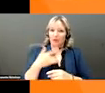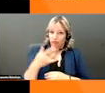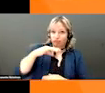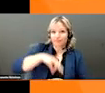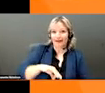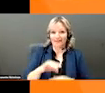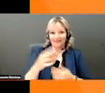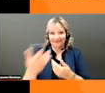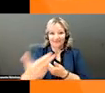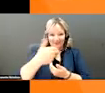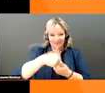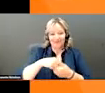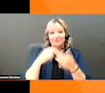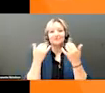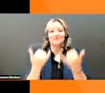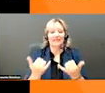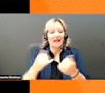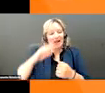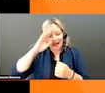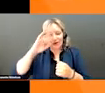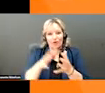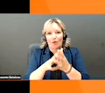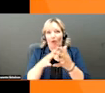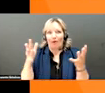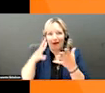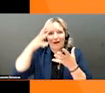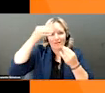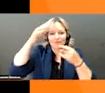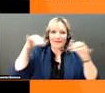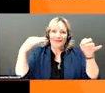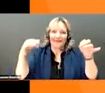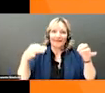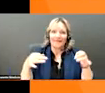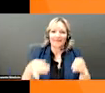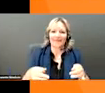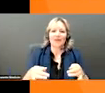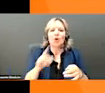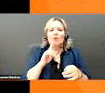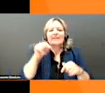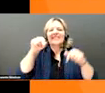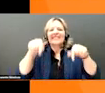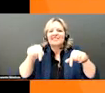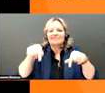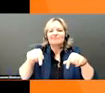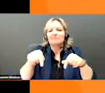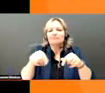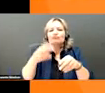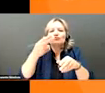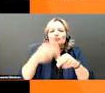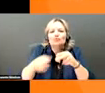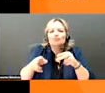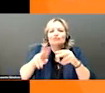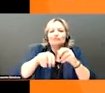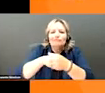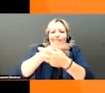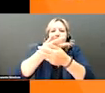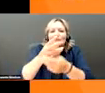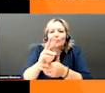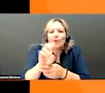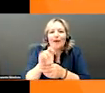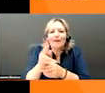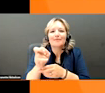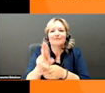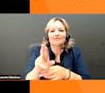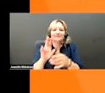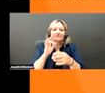lot to go through, and it is more of a beginner. So for those of you who have done this quite a